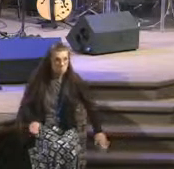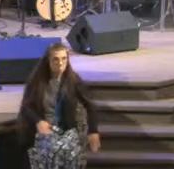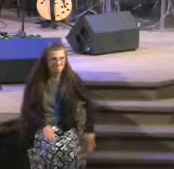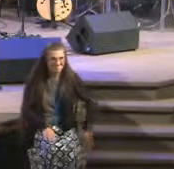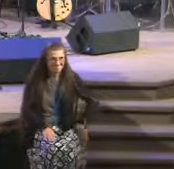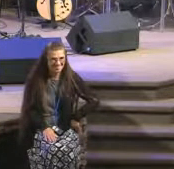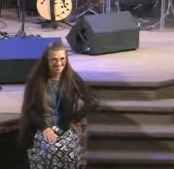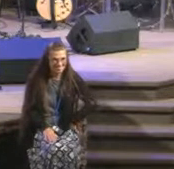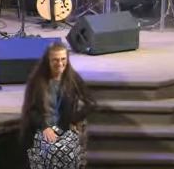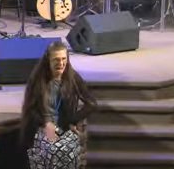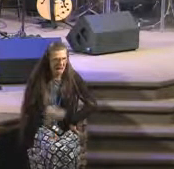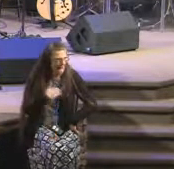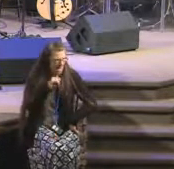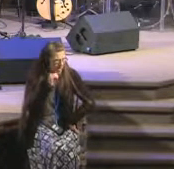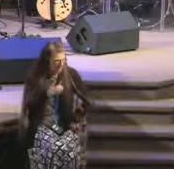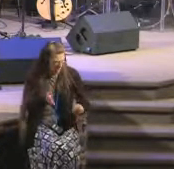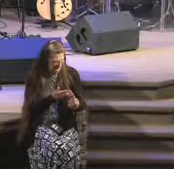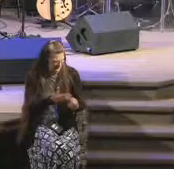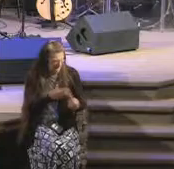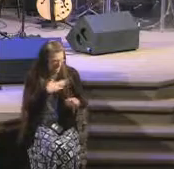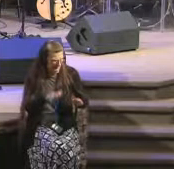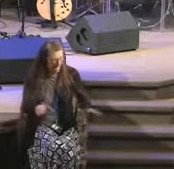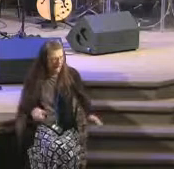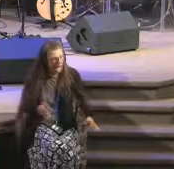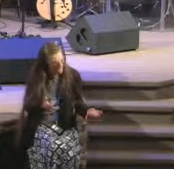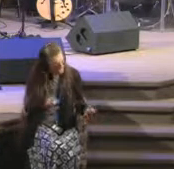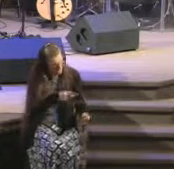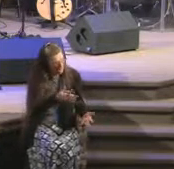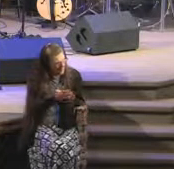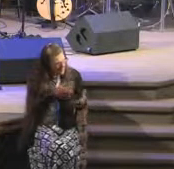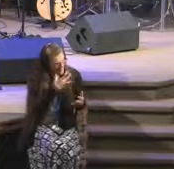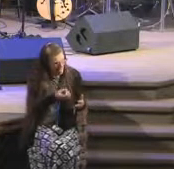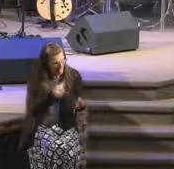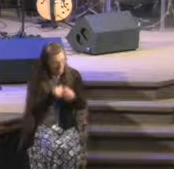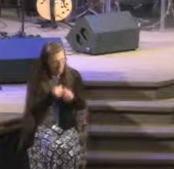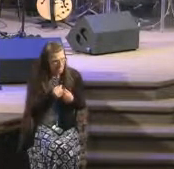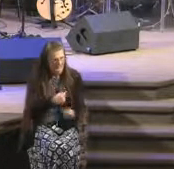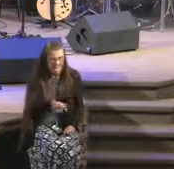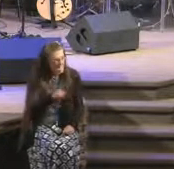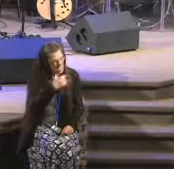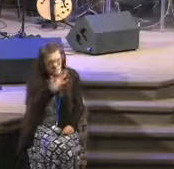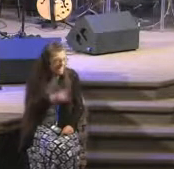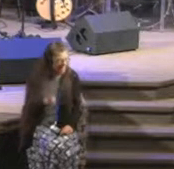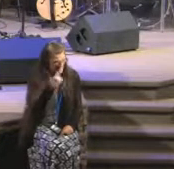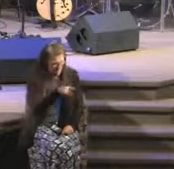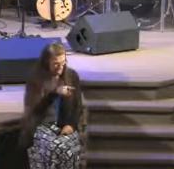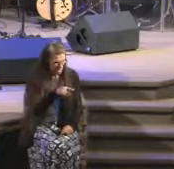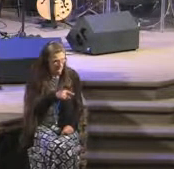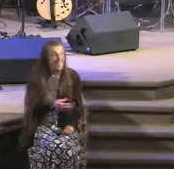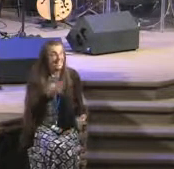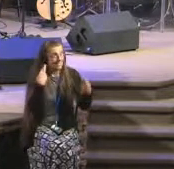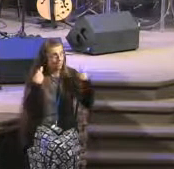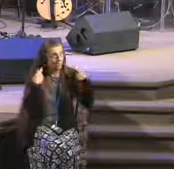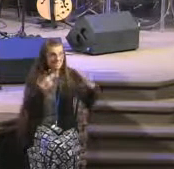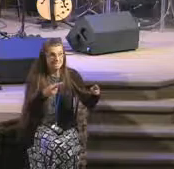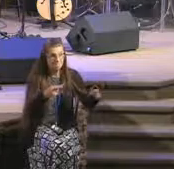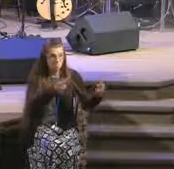I don't want to discipline my kid because I want my child to like me. Your child doesn't need to like you. They need to respect